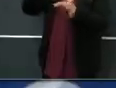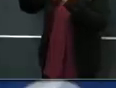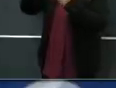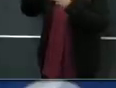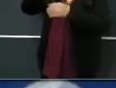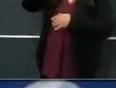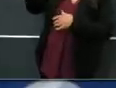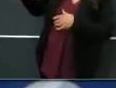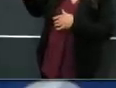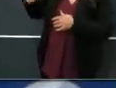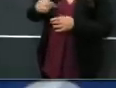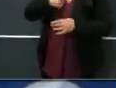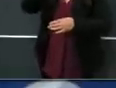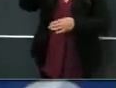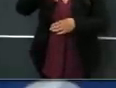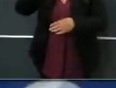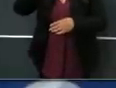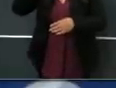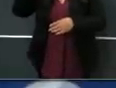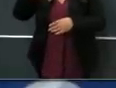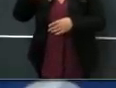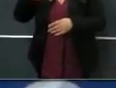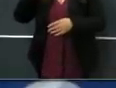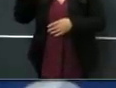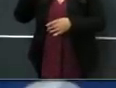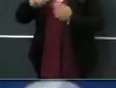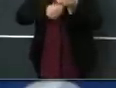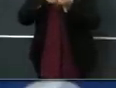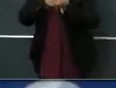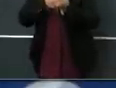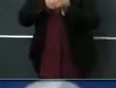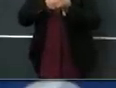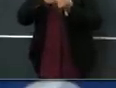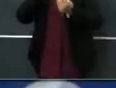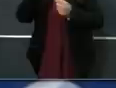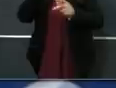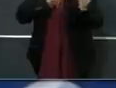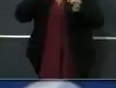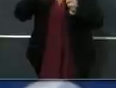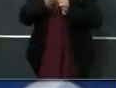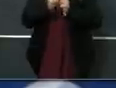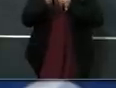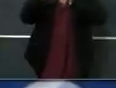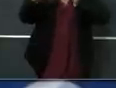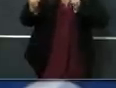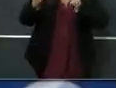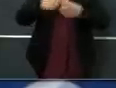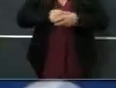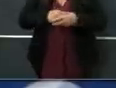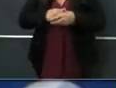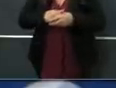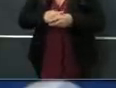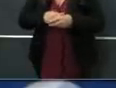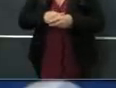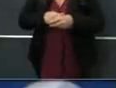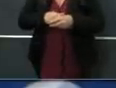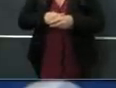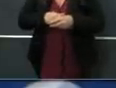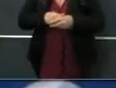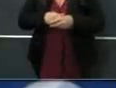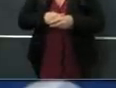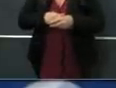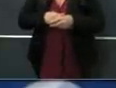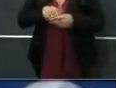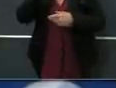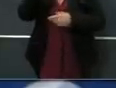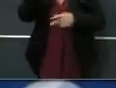that CHP has supported has social distancing, physical distancing that was allowable on the basis of people being in